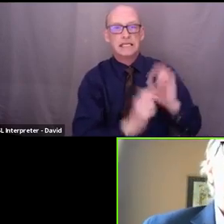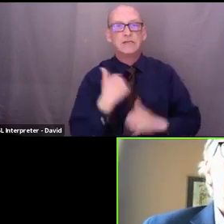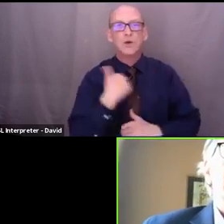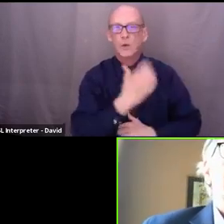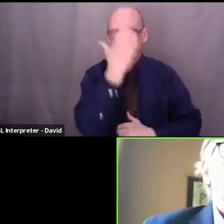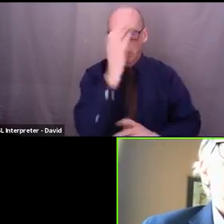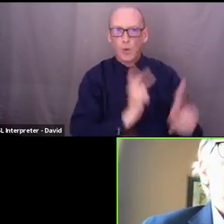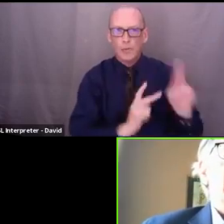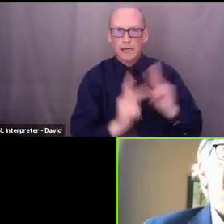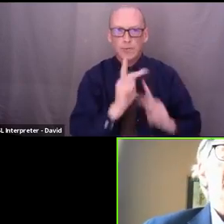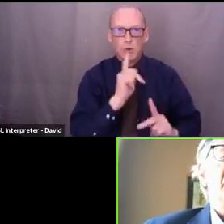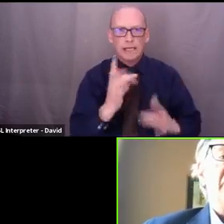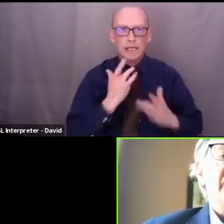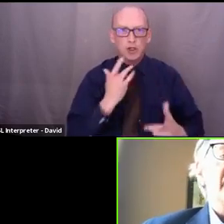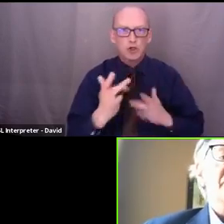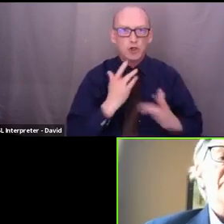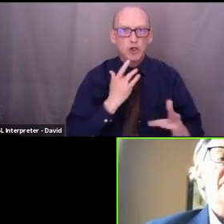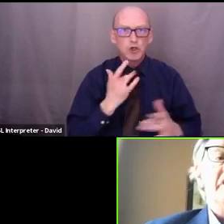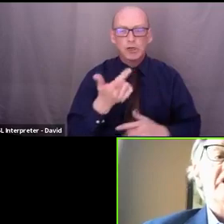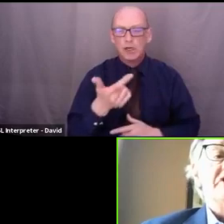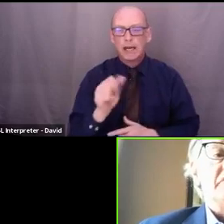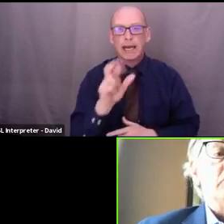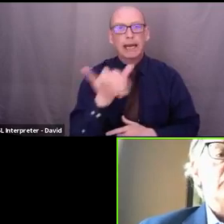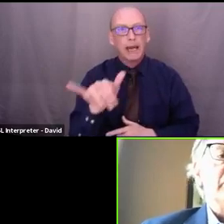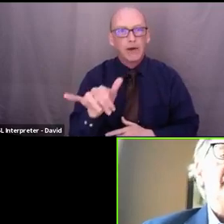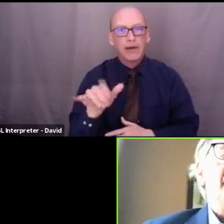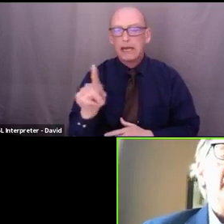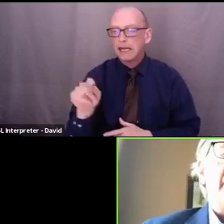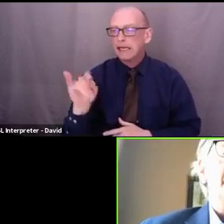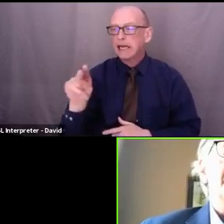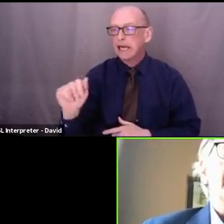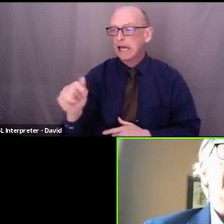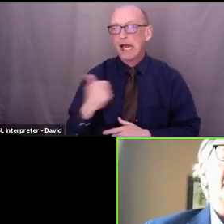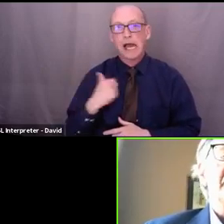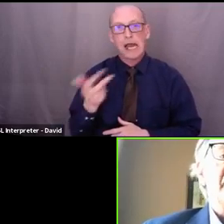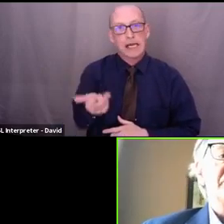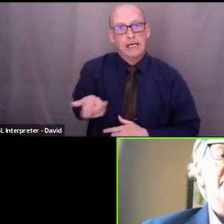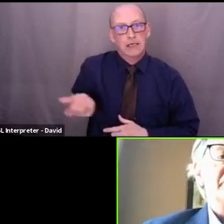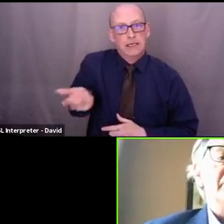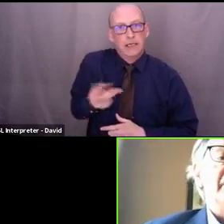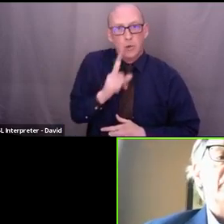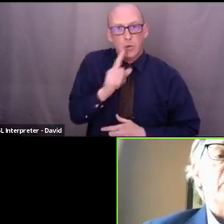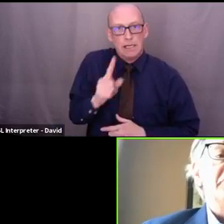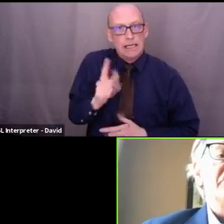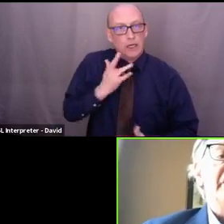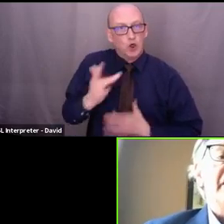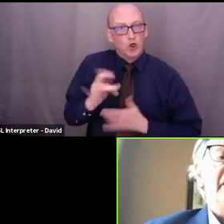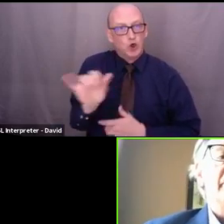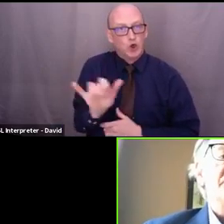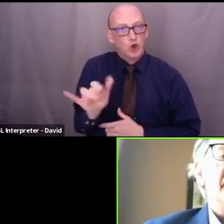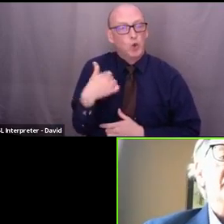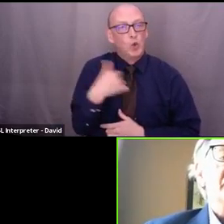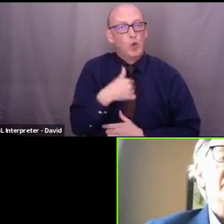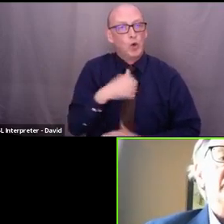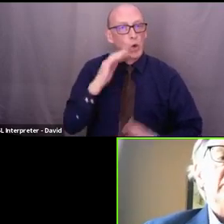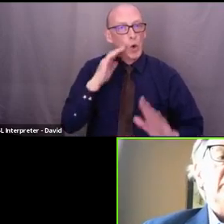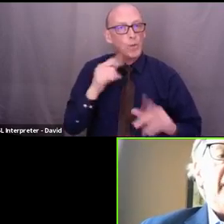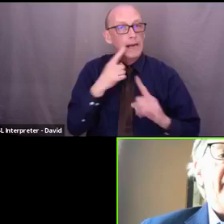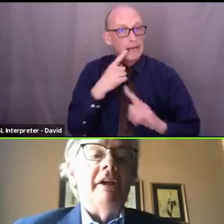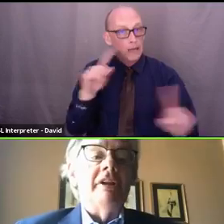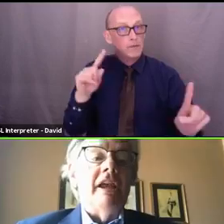and Gary and Tina and I share that concern. So we're really very optimistic that this announcement today will help us take care of those